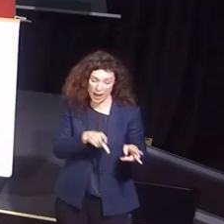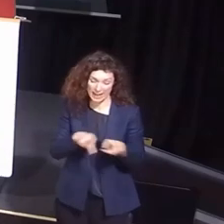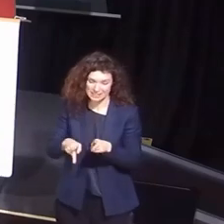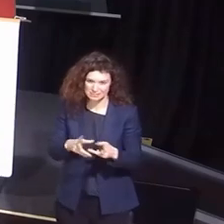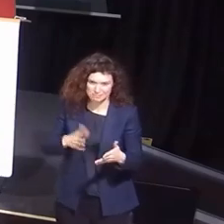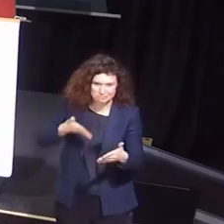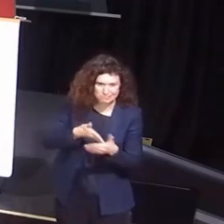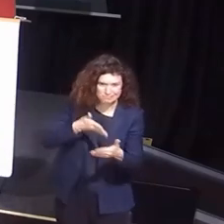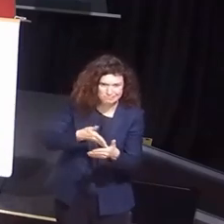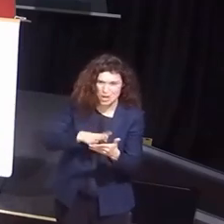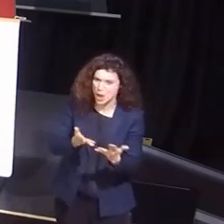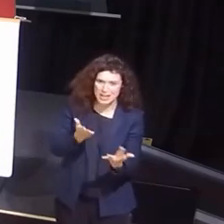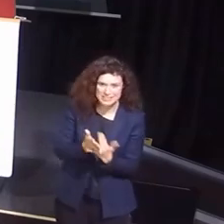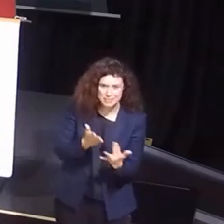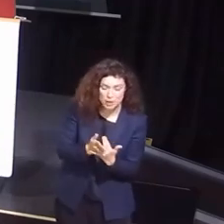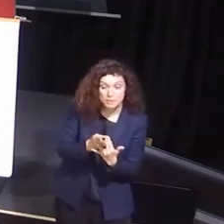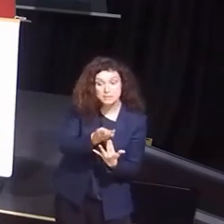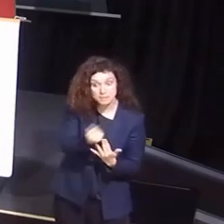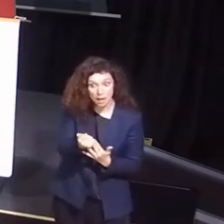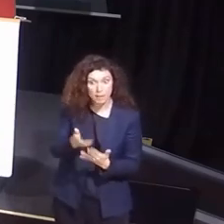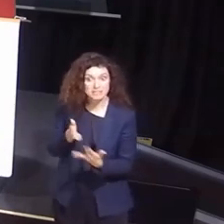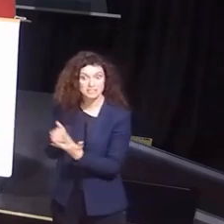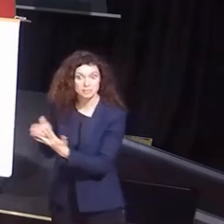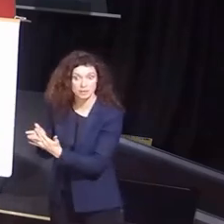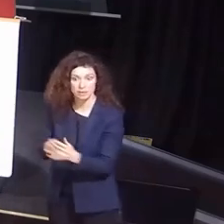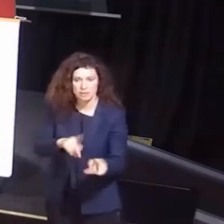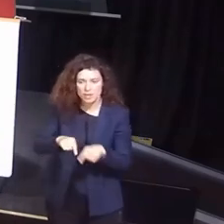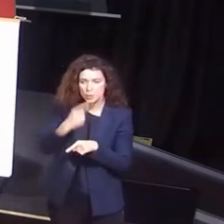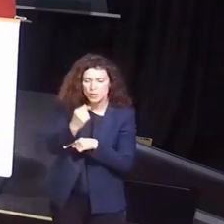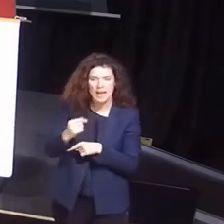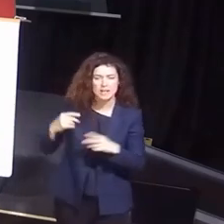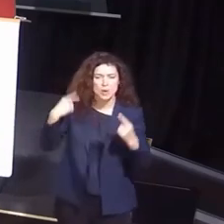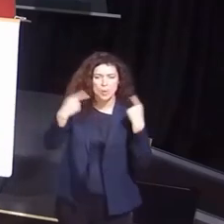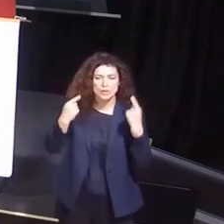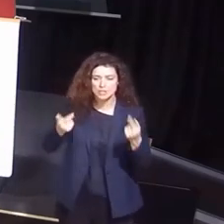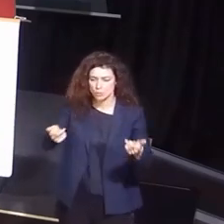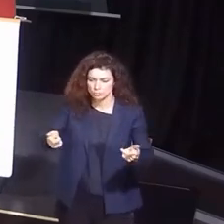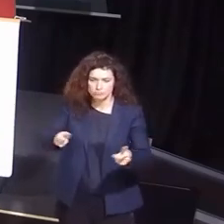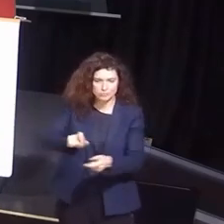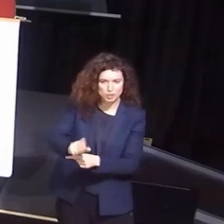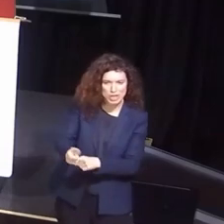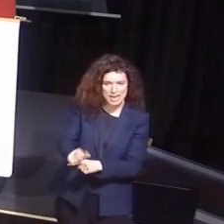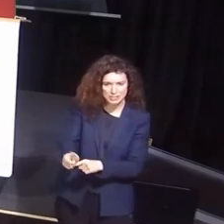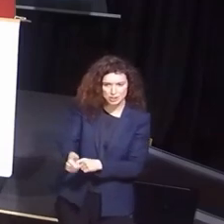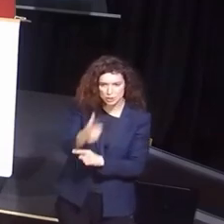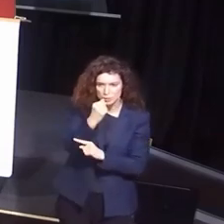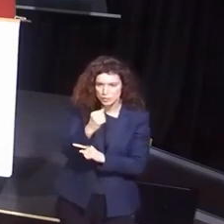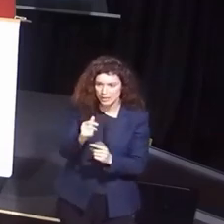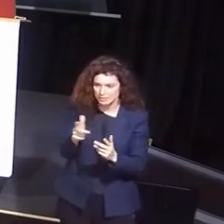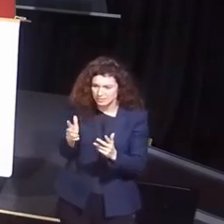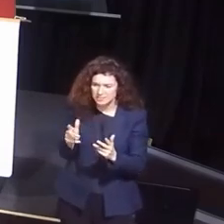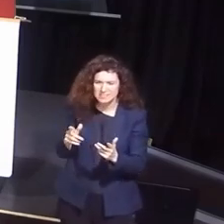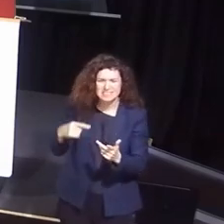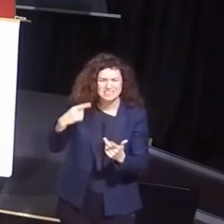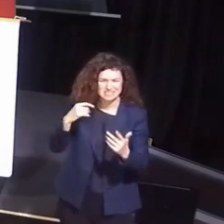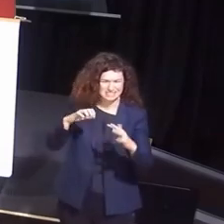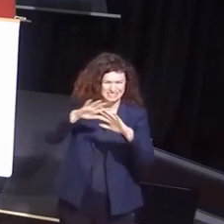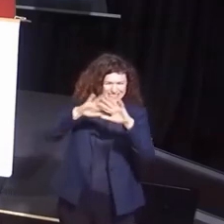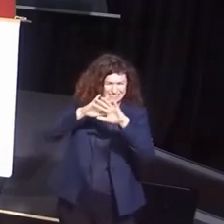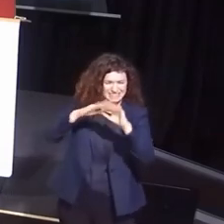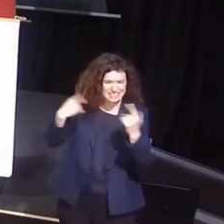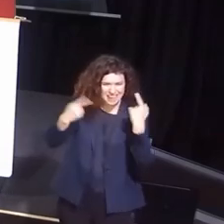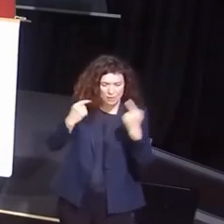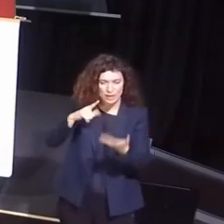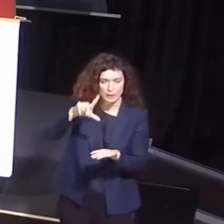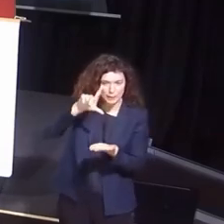they're actually really accessible games. Like, just being able to change the audio means that I can pull all that really distressing sound down, and suddenly